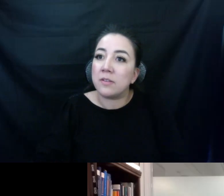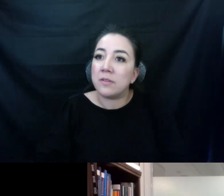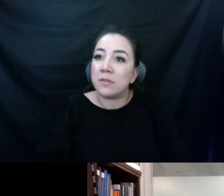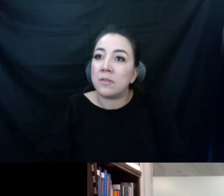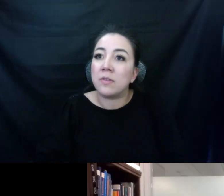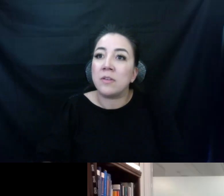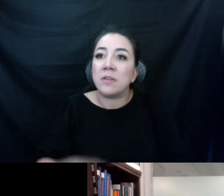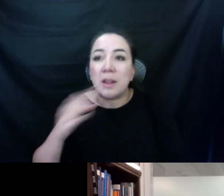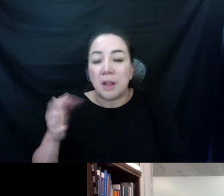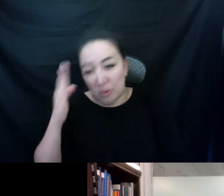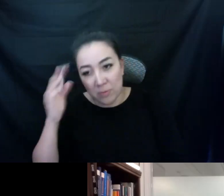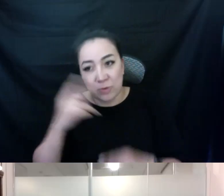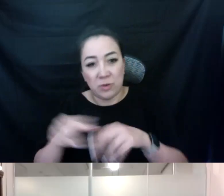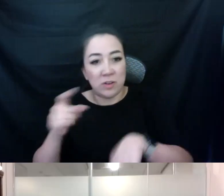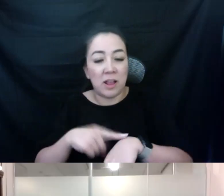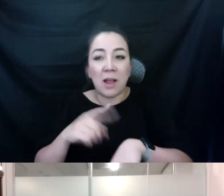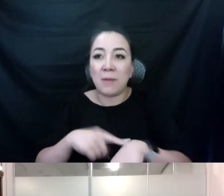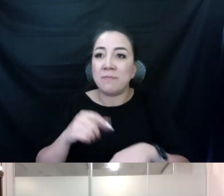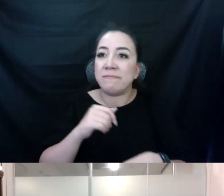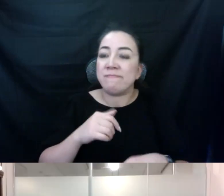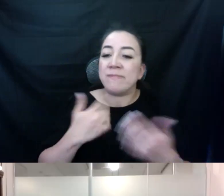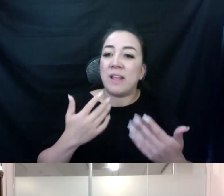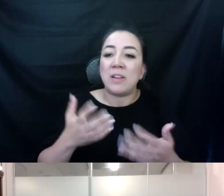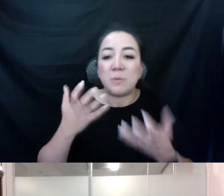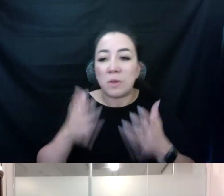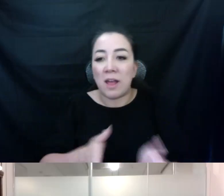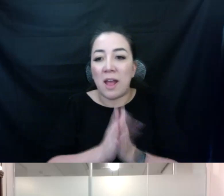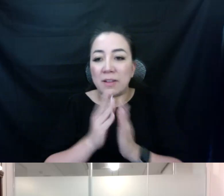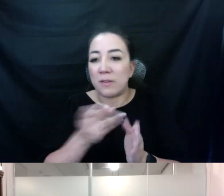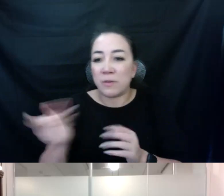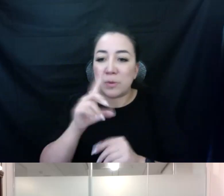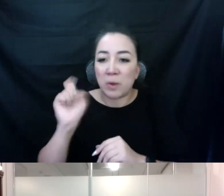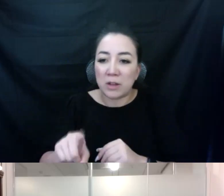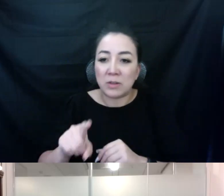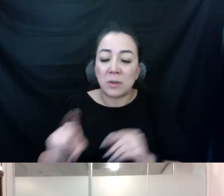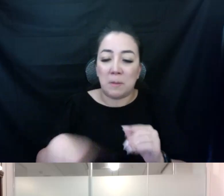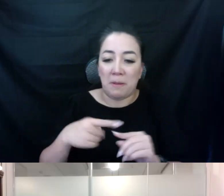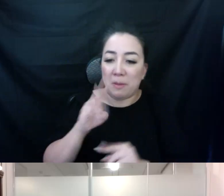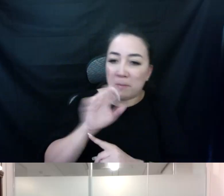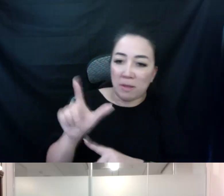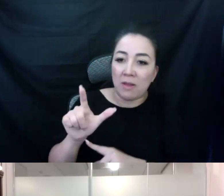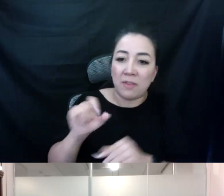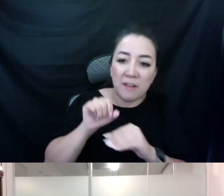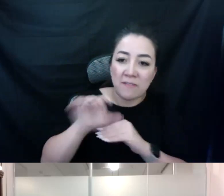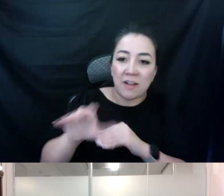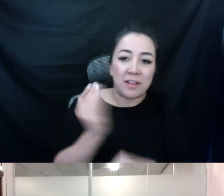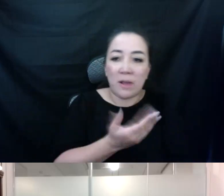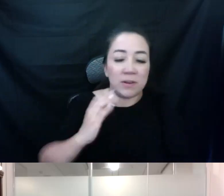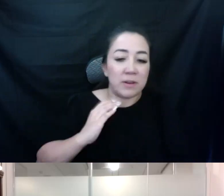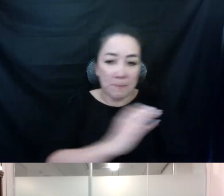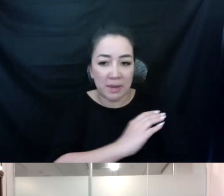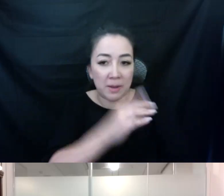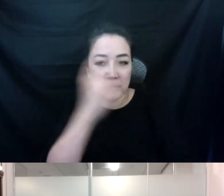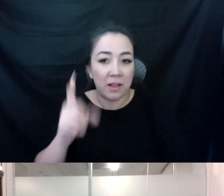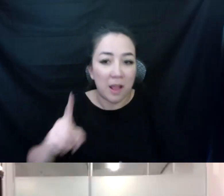Thank you. I know we're short on time. I wanted to just ask a couple questions about the bill that affects our committee, because I have